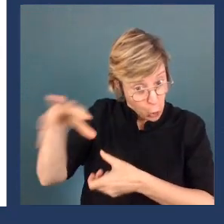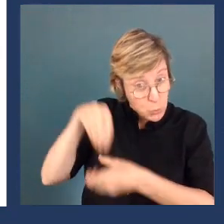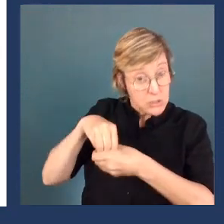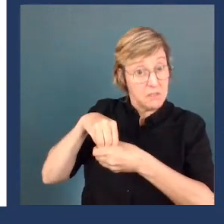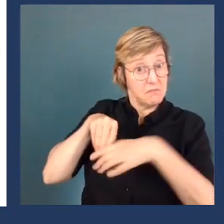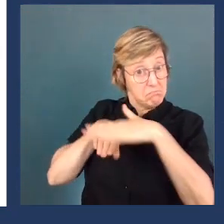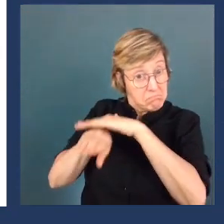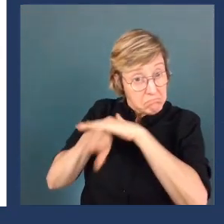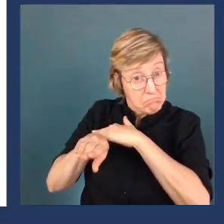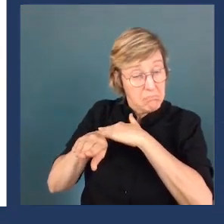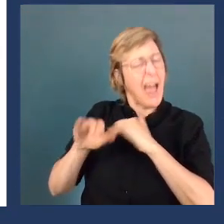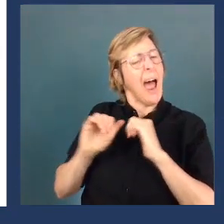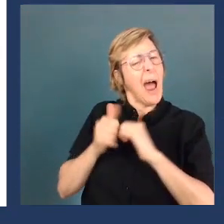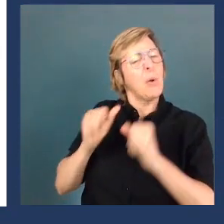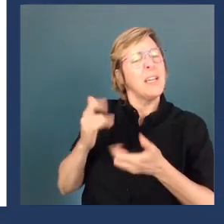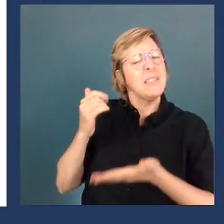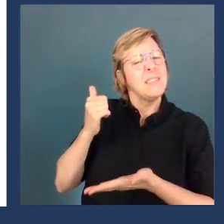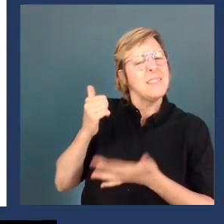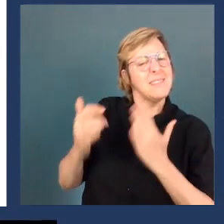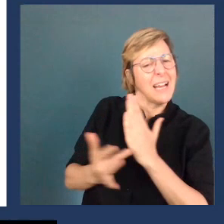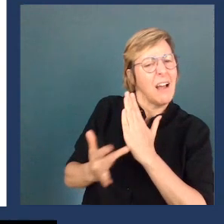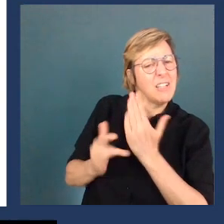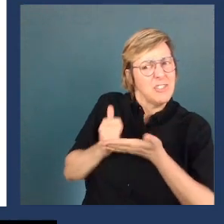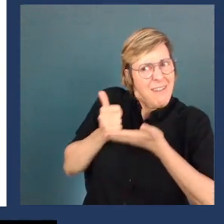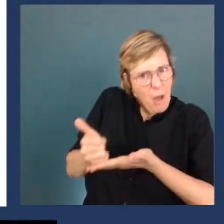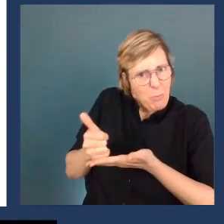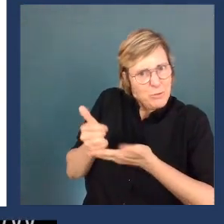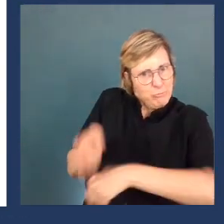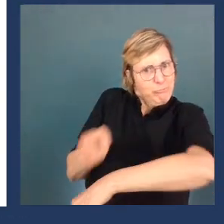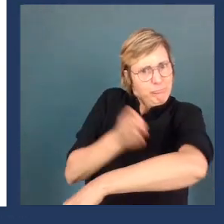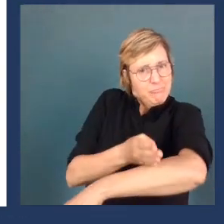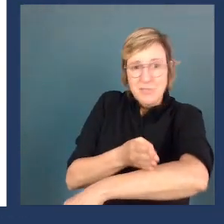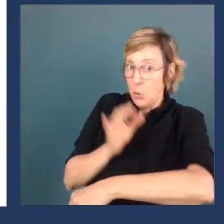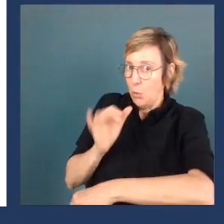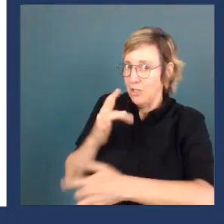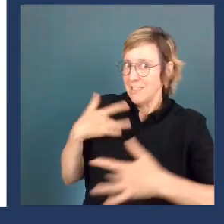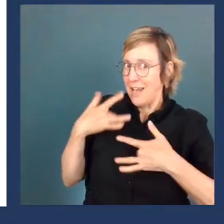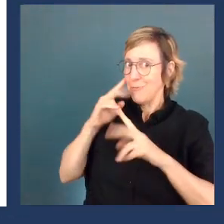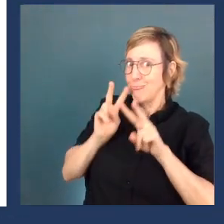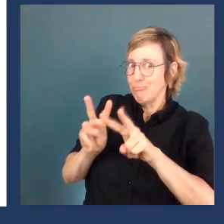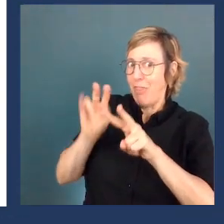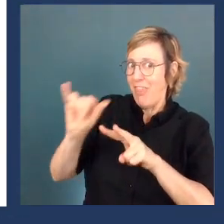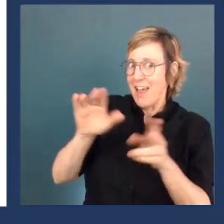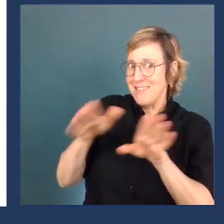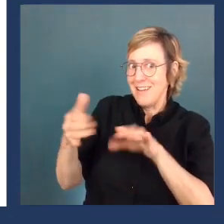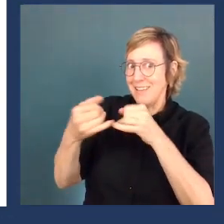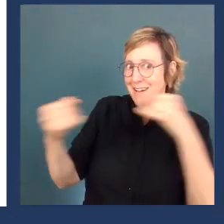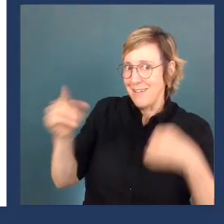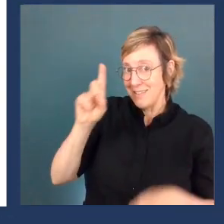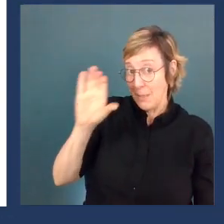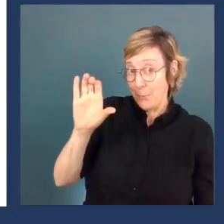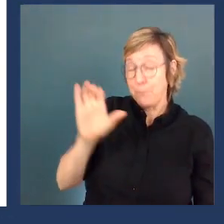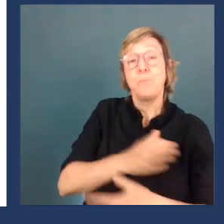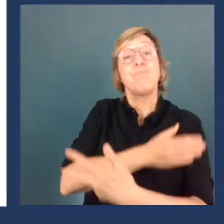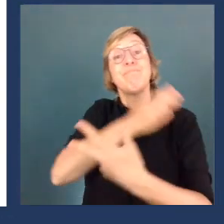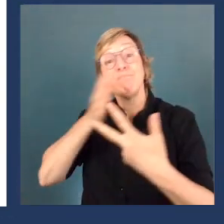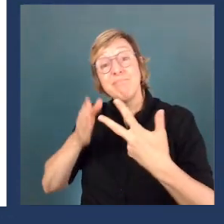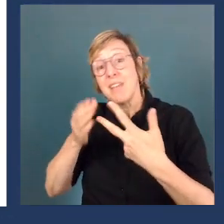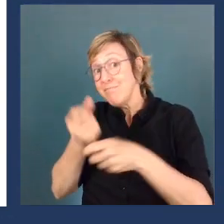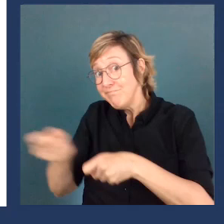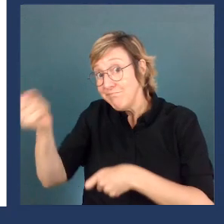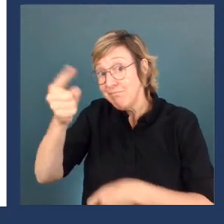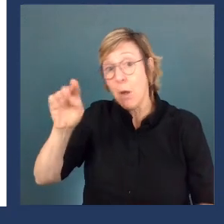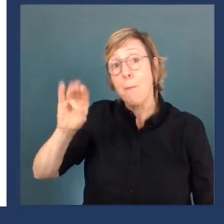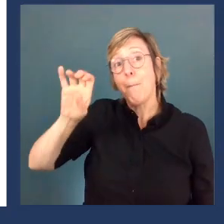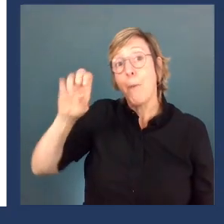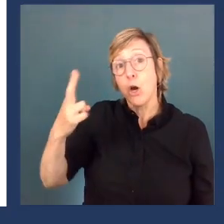technology help? So we're excited about that specific deadline in December. Looking further, on March 12th, 2021